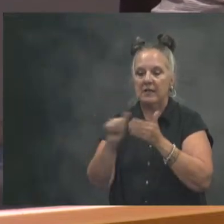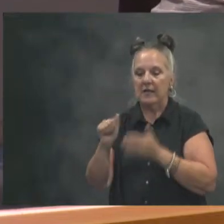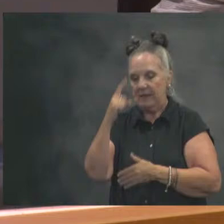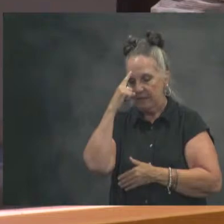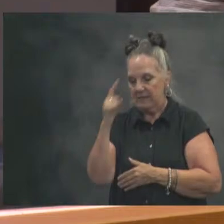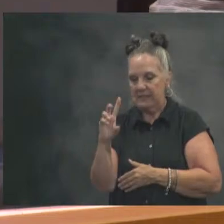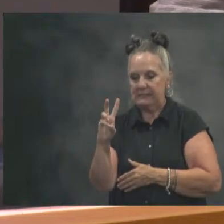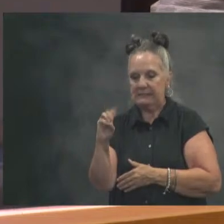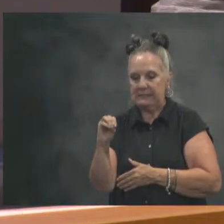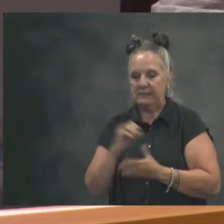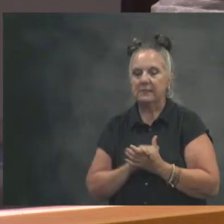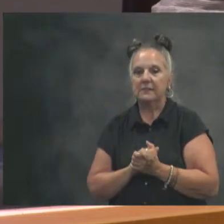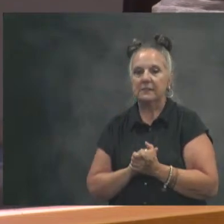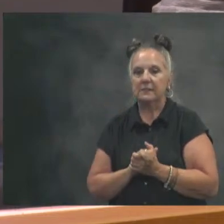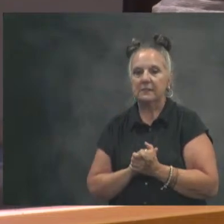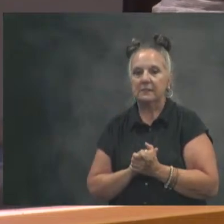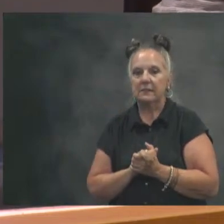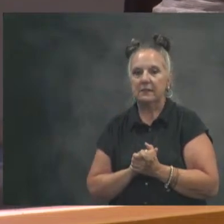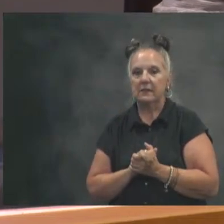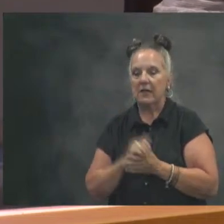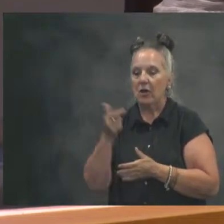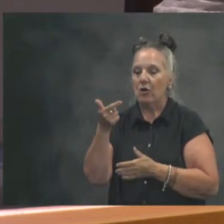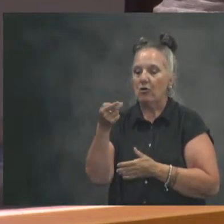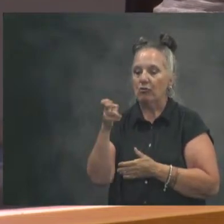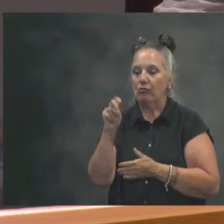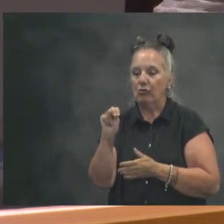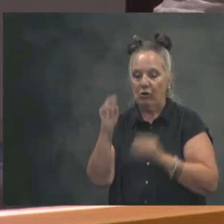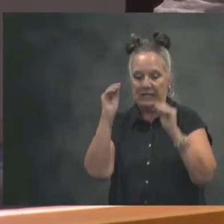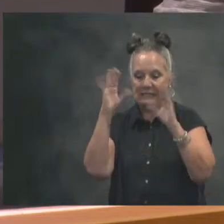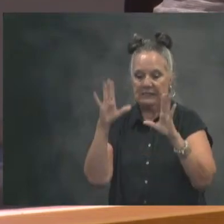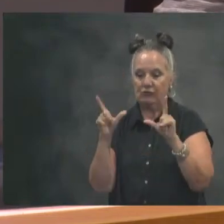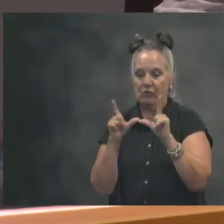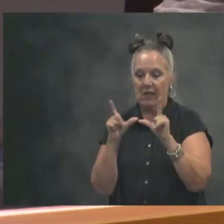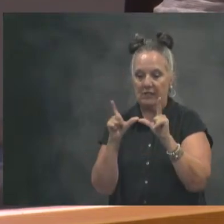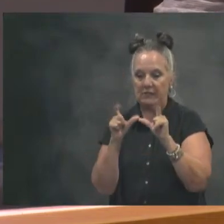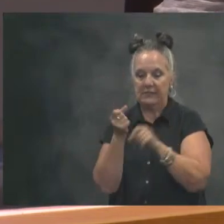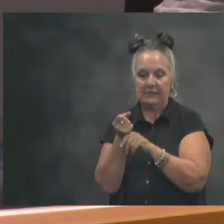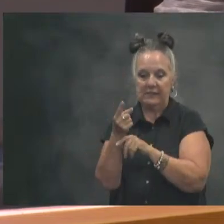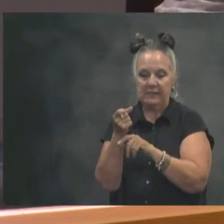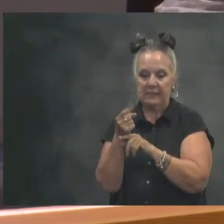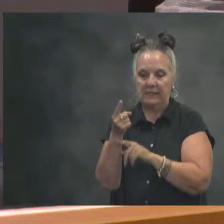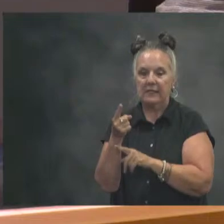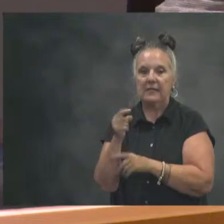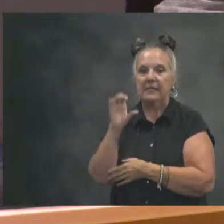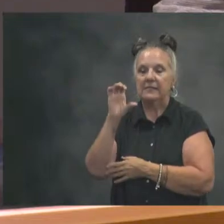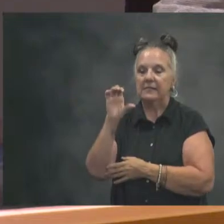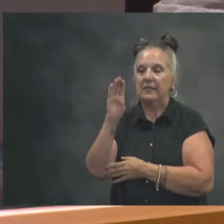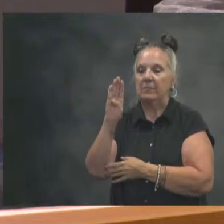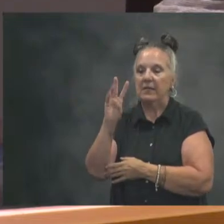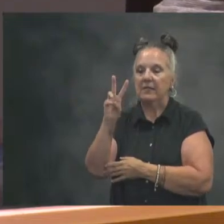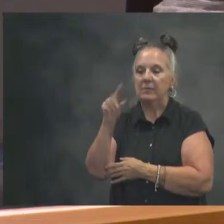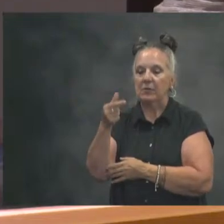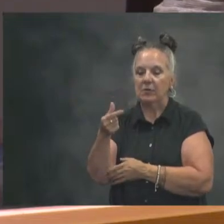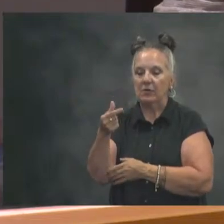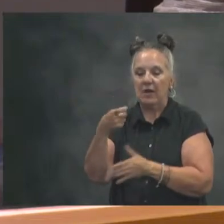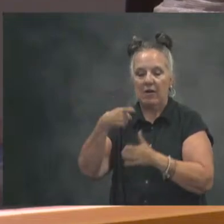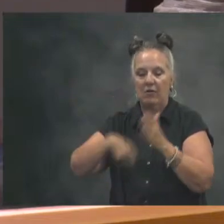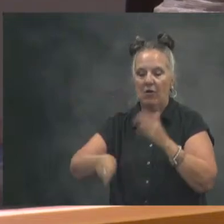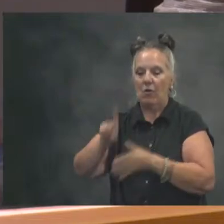$536,110.60. Go Guardian Teacher License annual subscription to CDWG at a cost